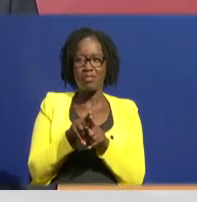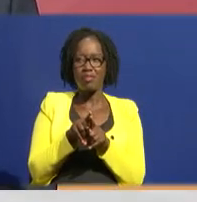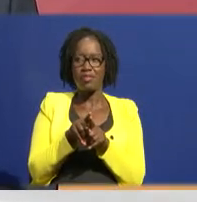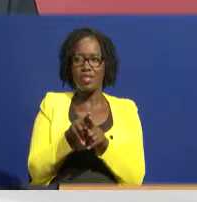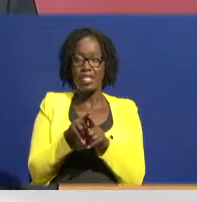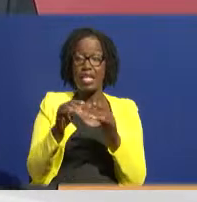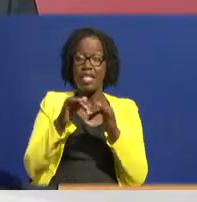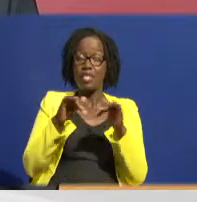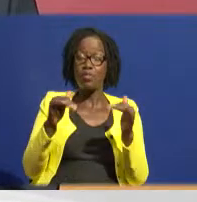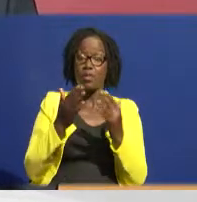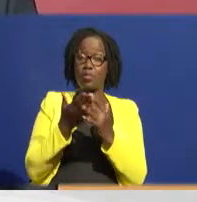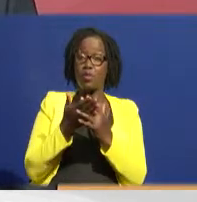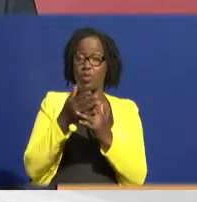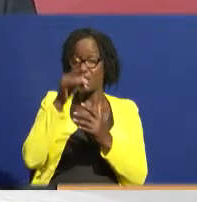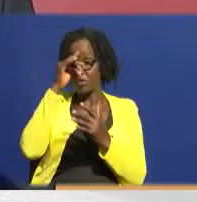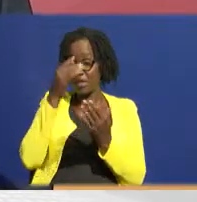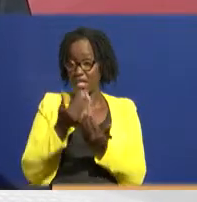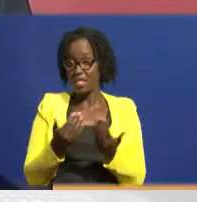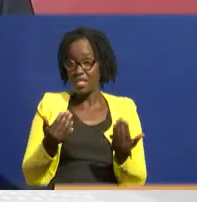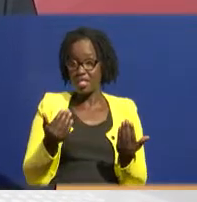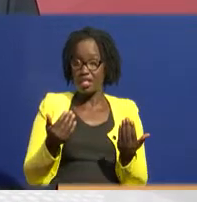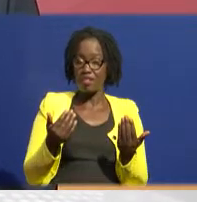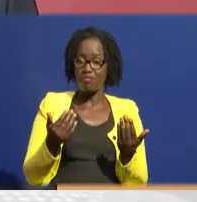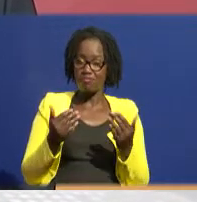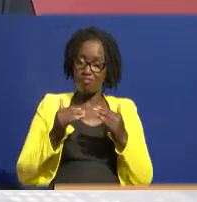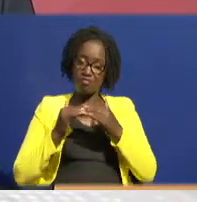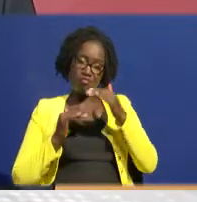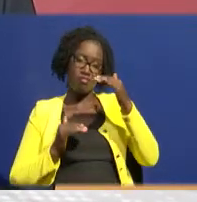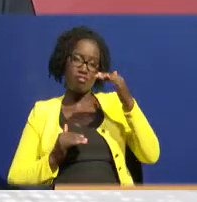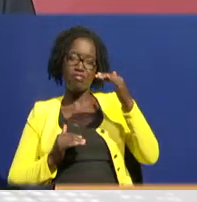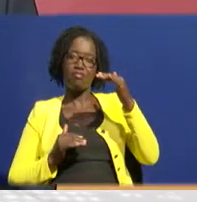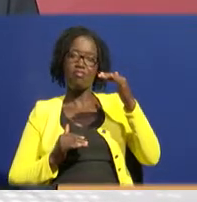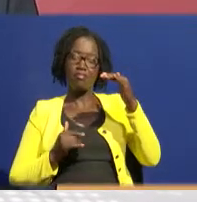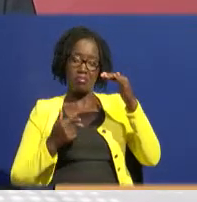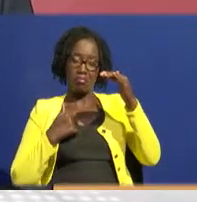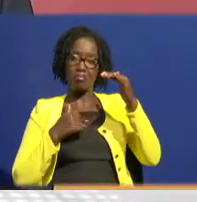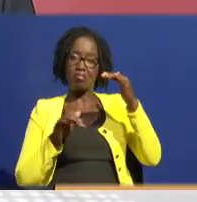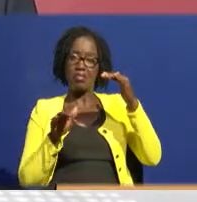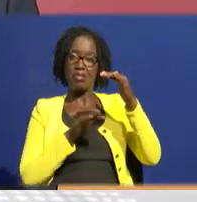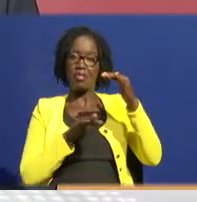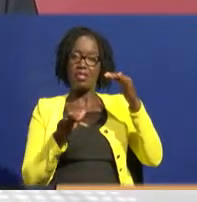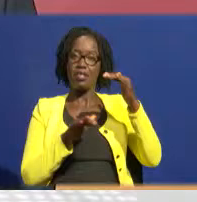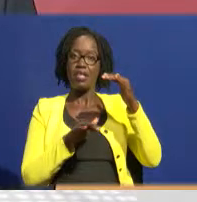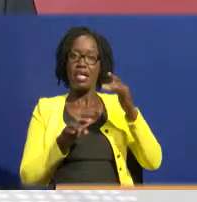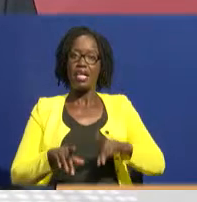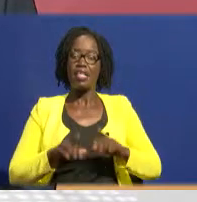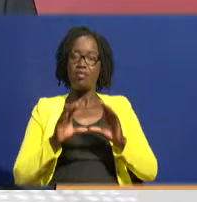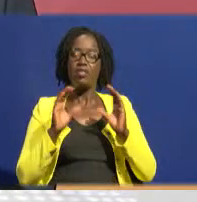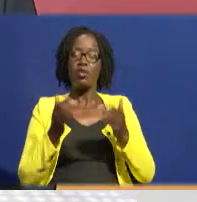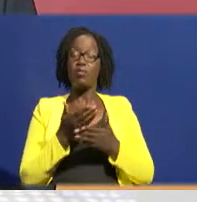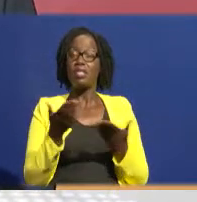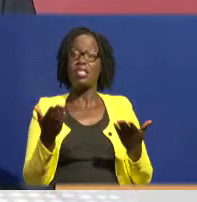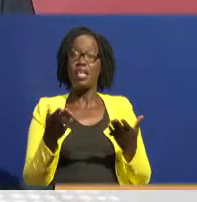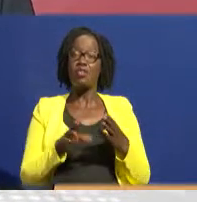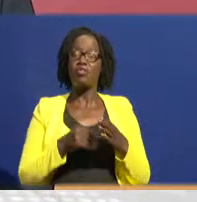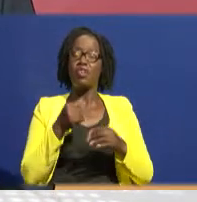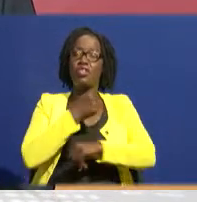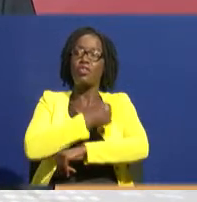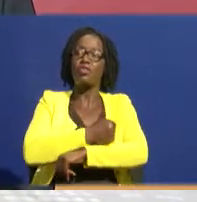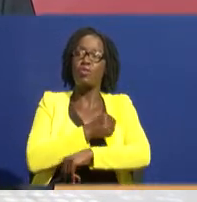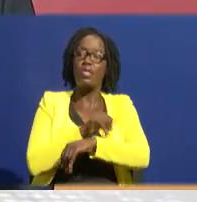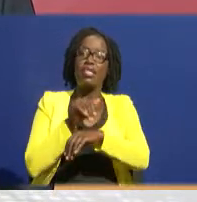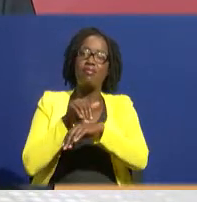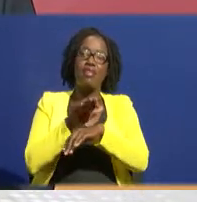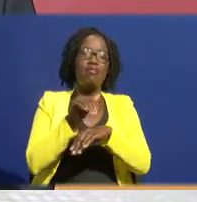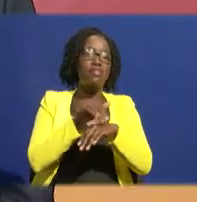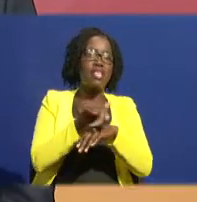a space between the government and the children, because now, you know, I'm living in the community there. You will find all the schools are sending